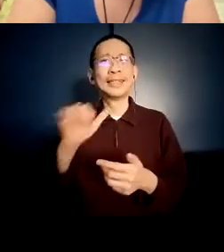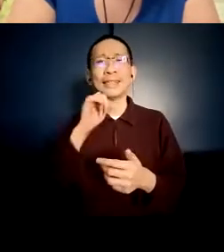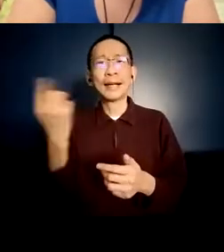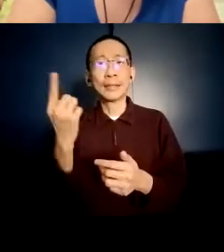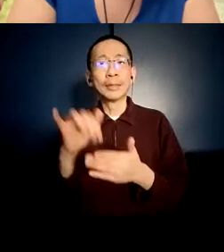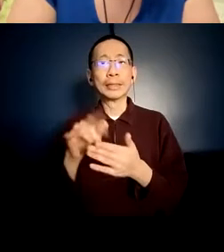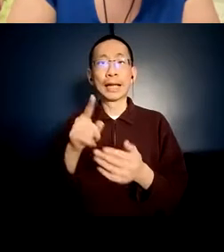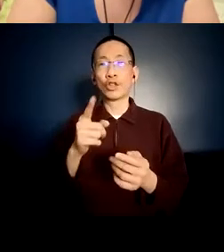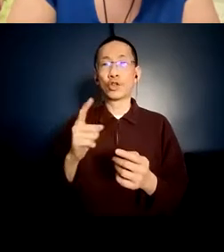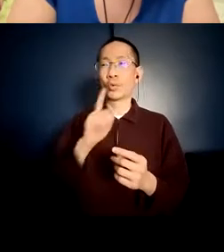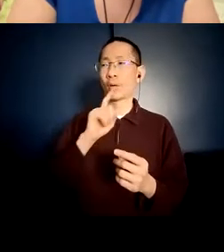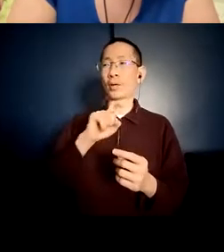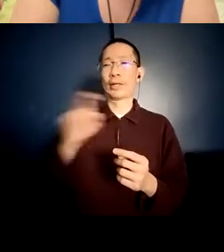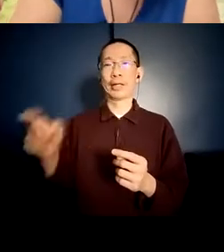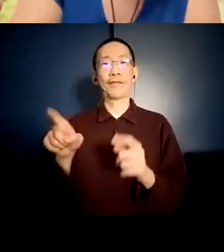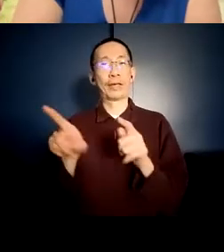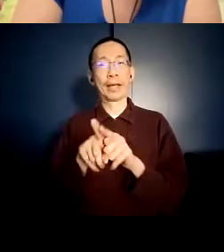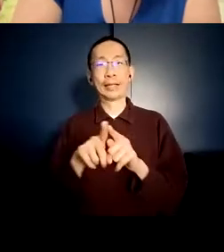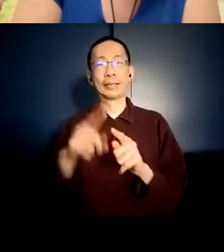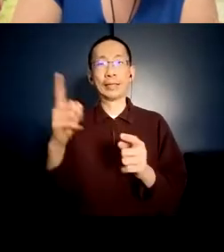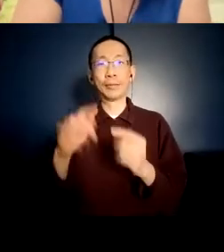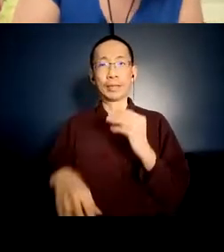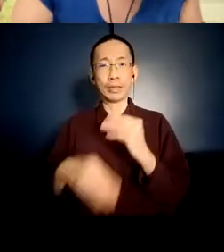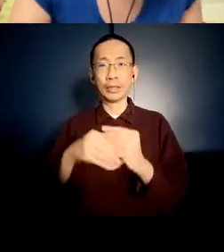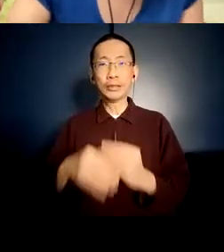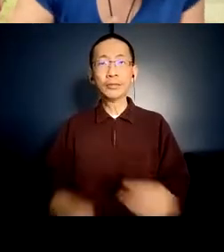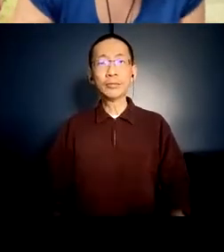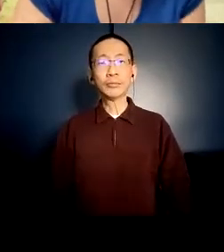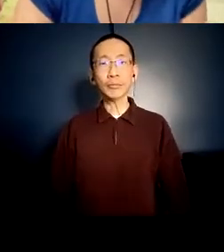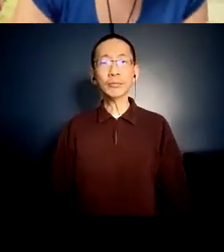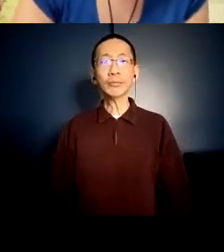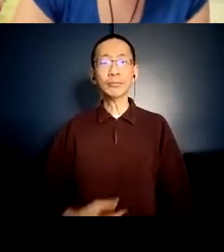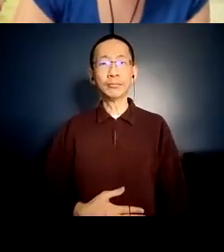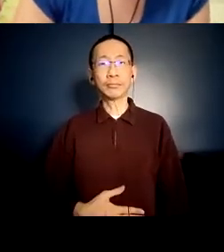you're given as something additional.